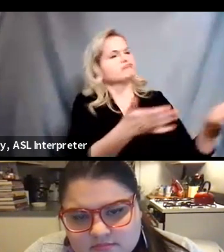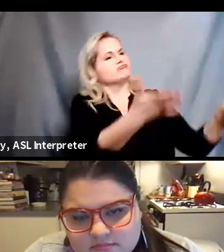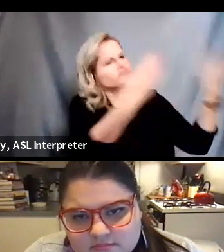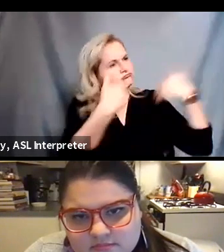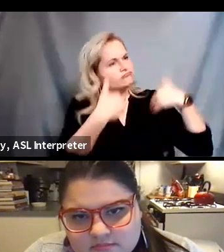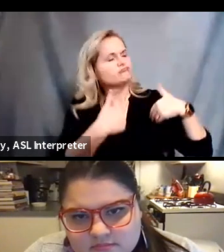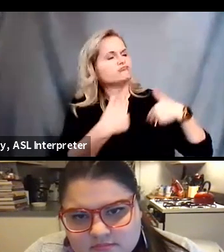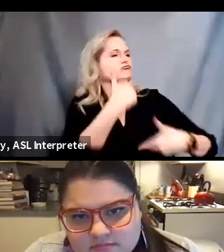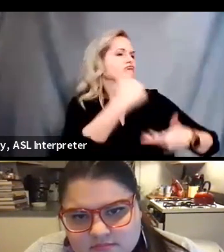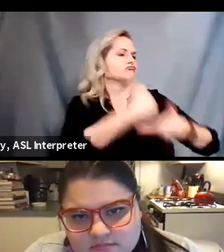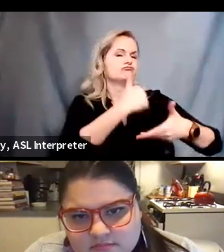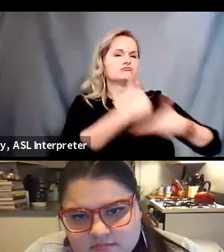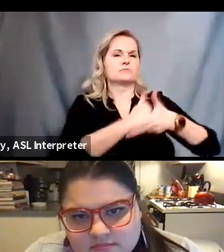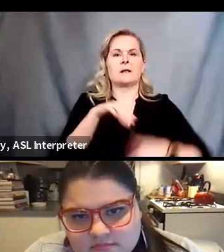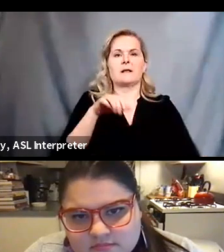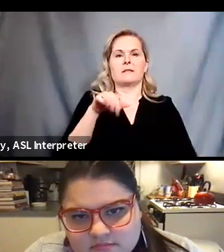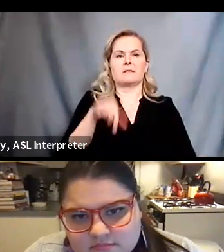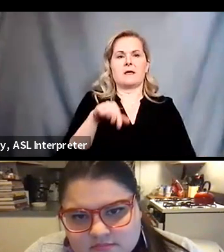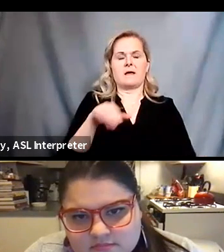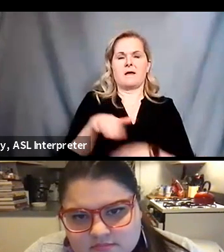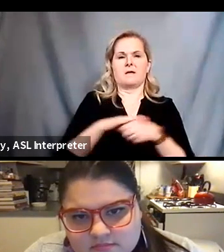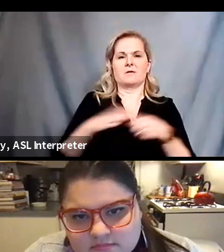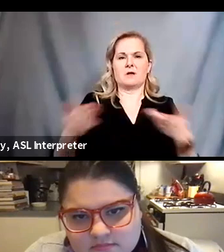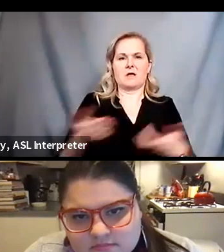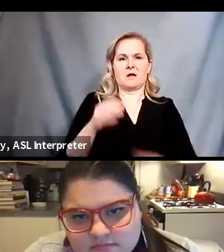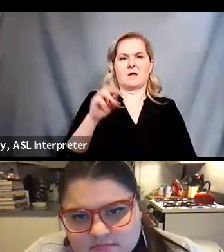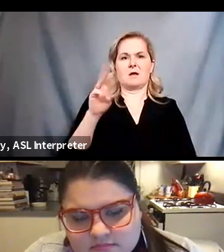The Haudenosaunee,